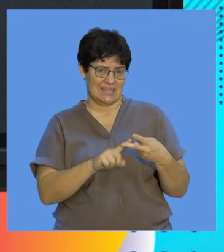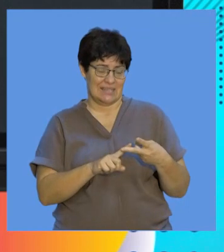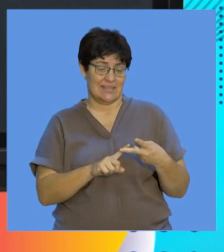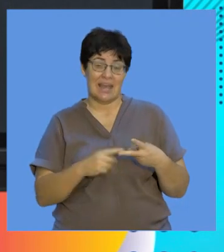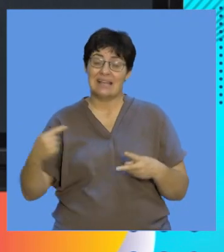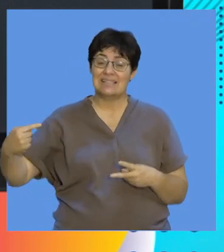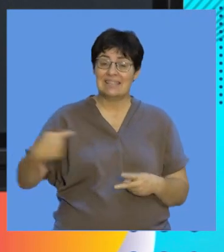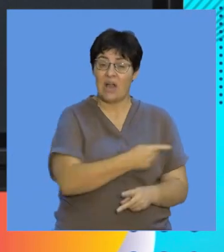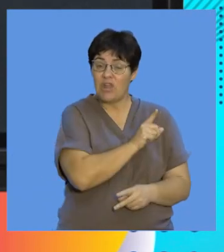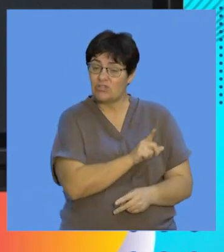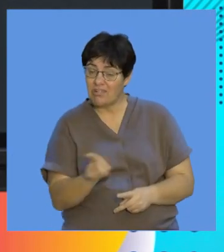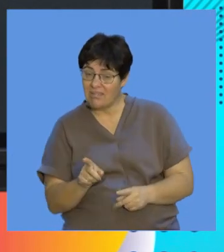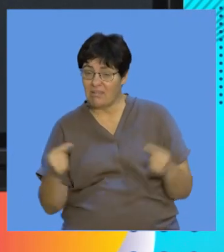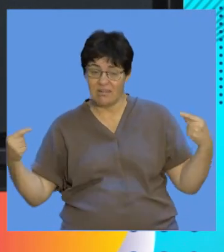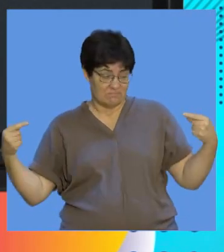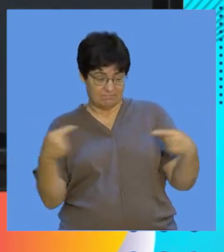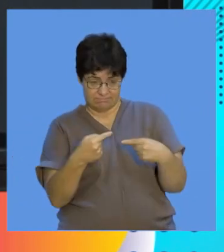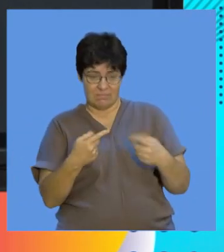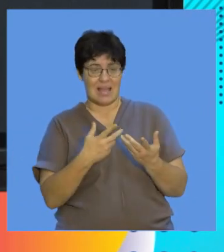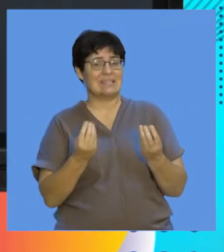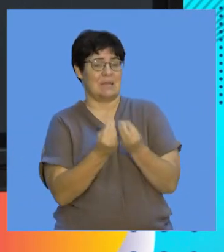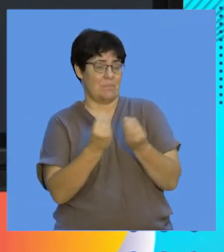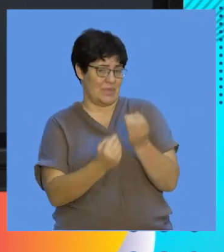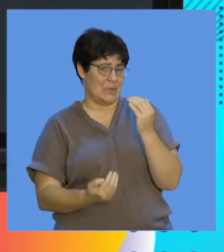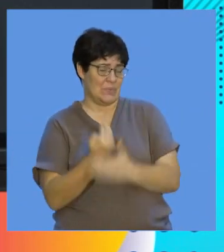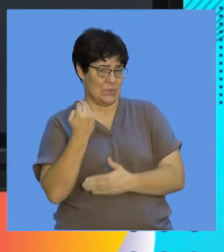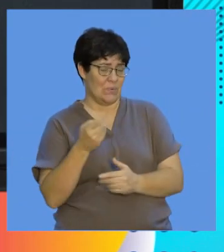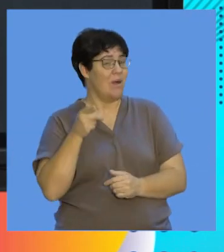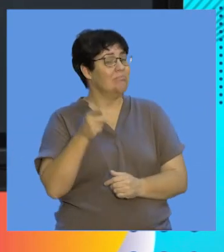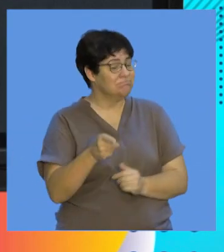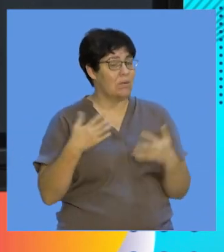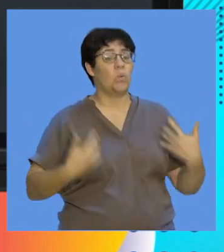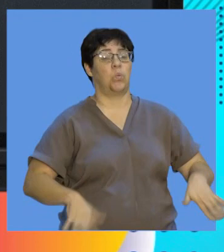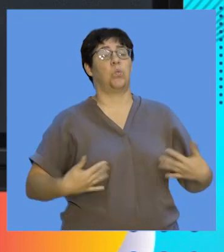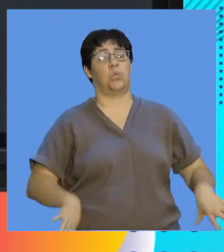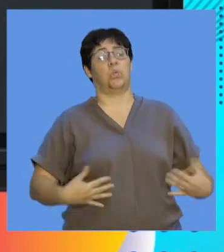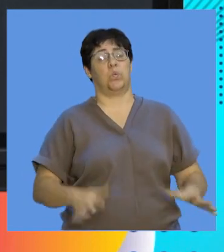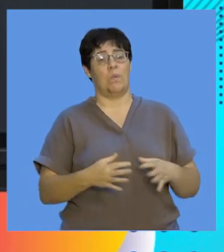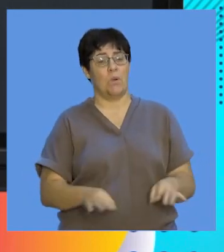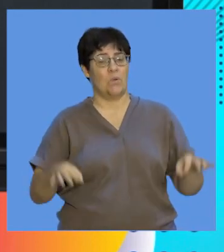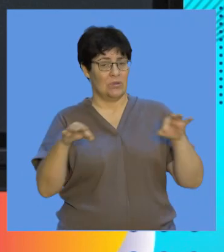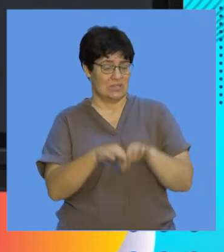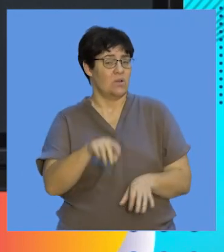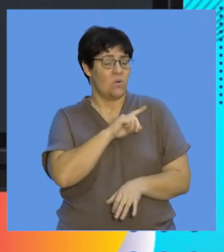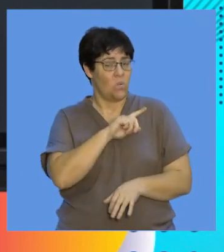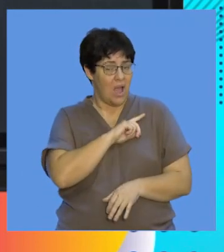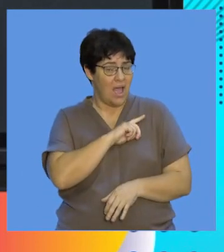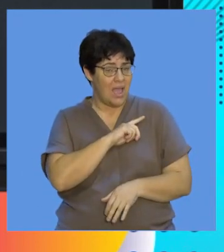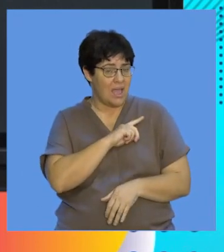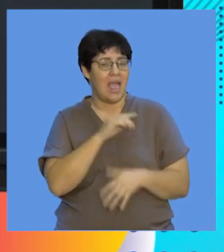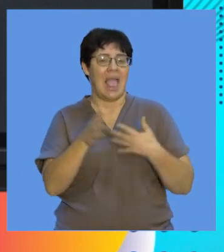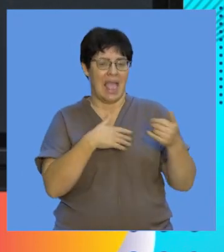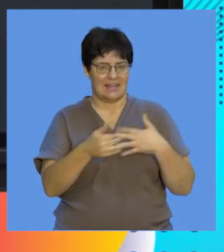Direction, though, is something new. And direction is very important because we're dealing with